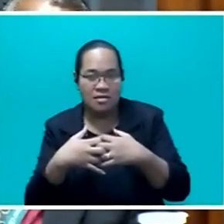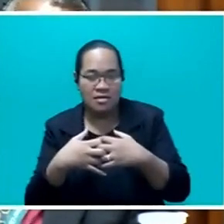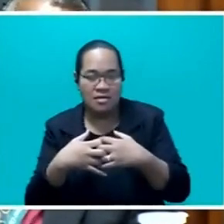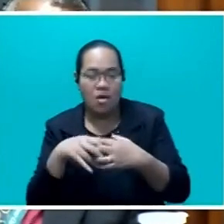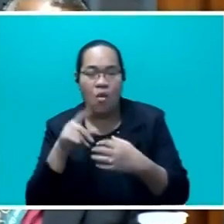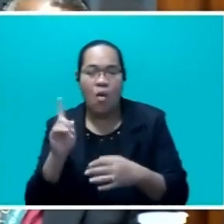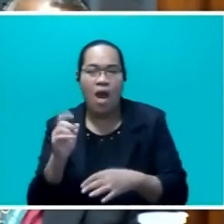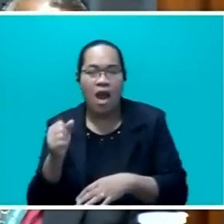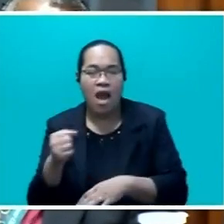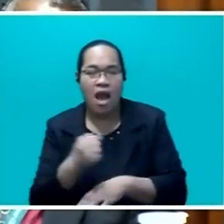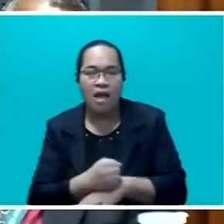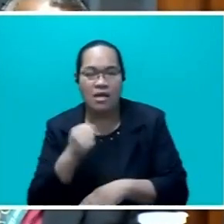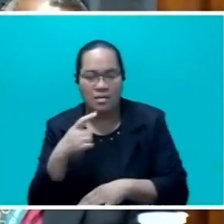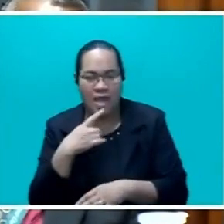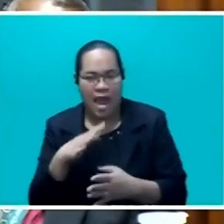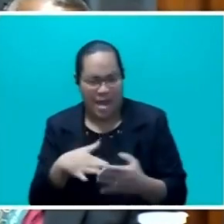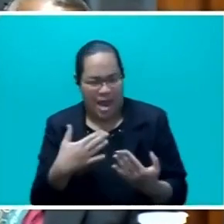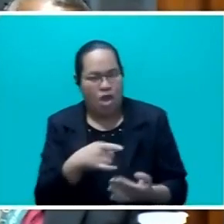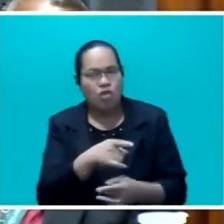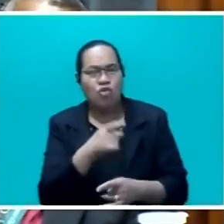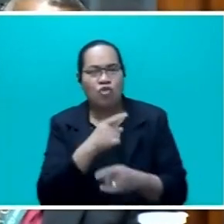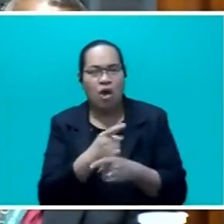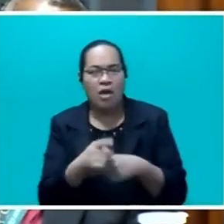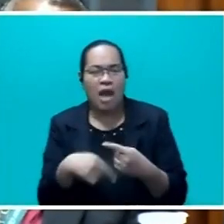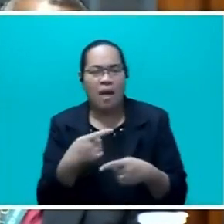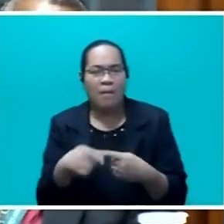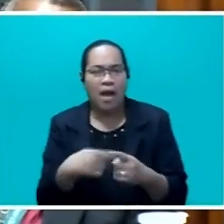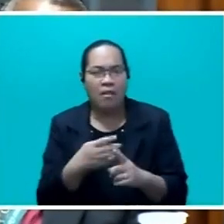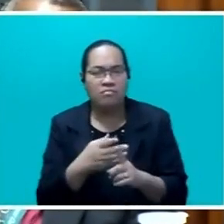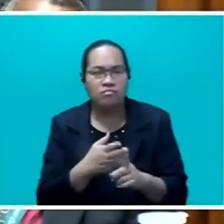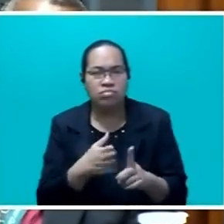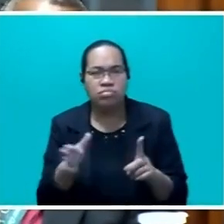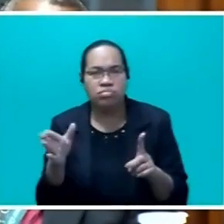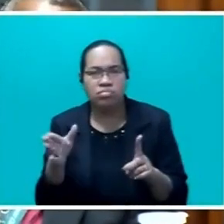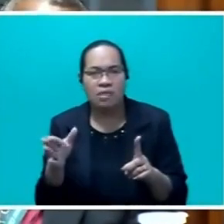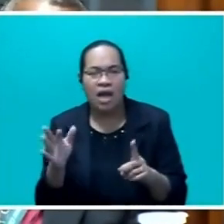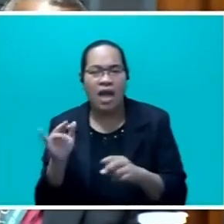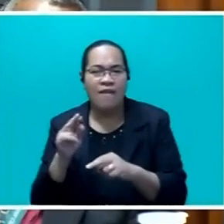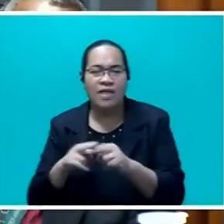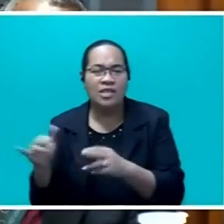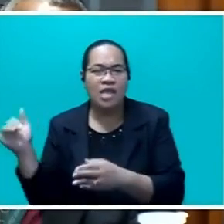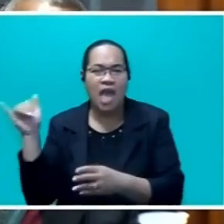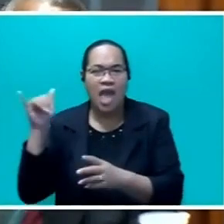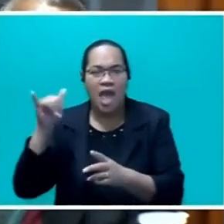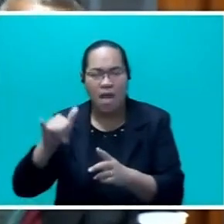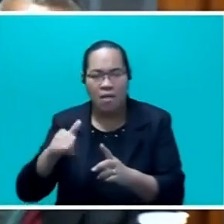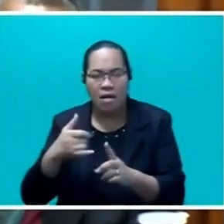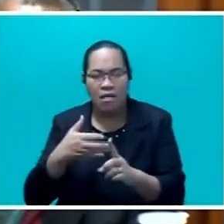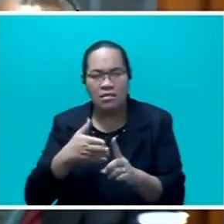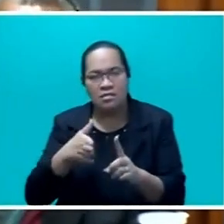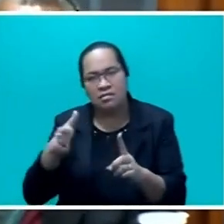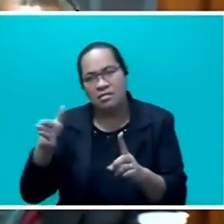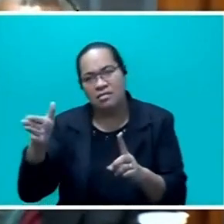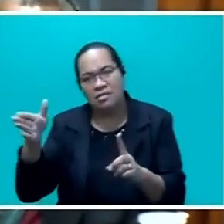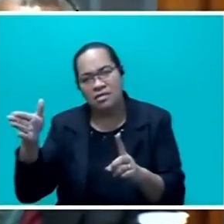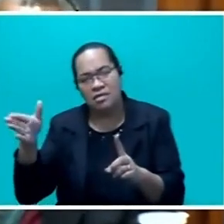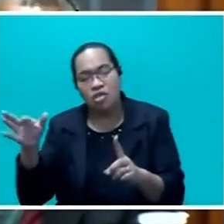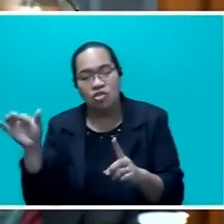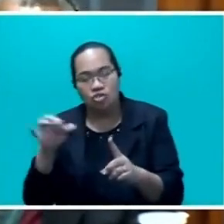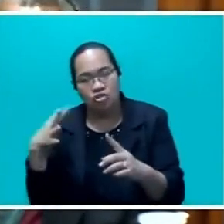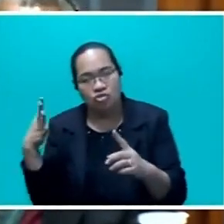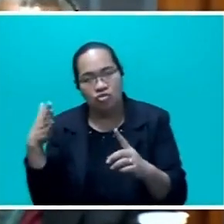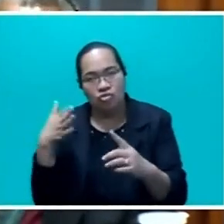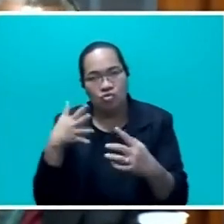Relevant. Now he's talking about Fiji Airways. Fiji Airways, yeah.